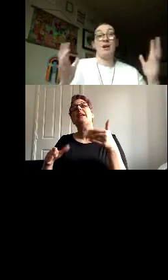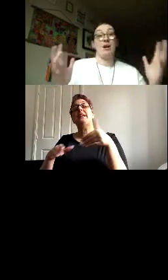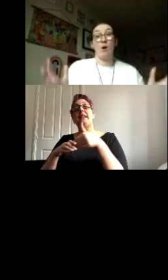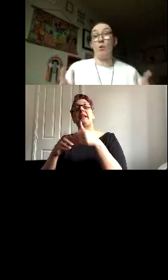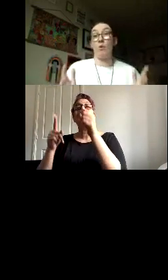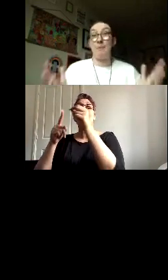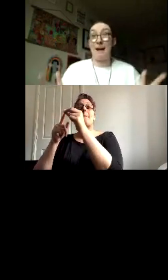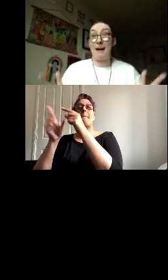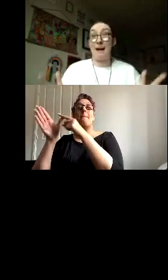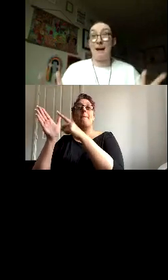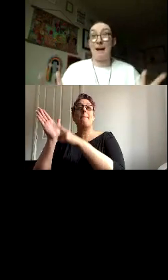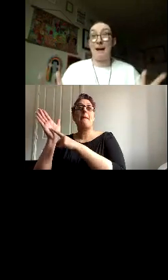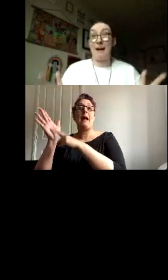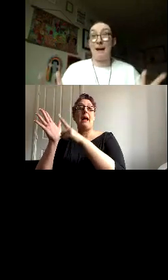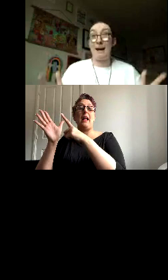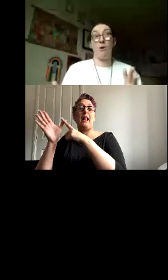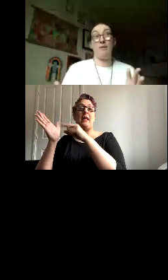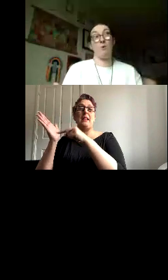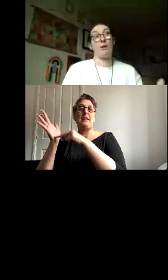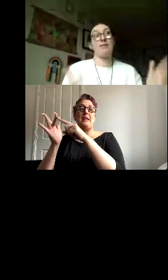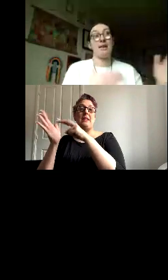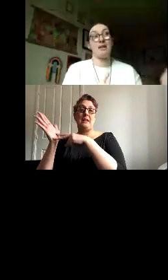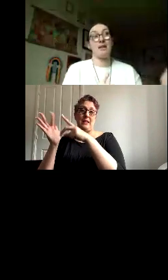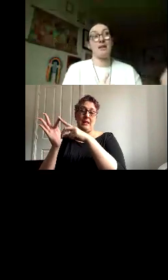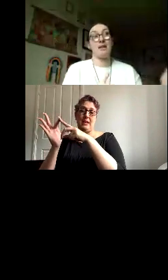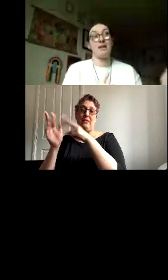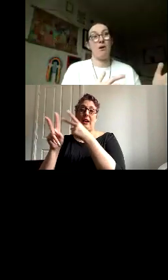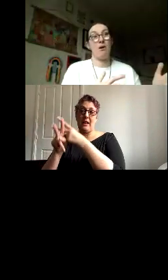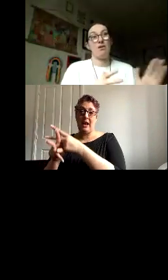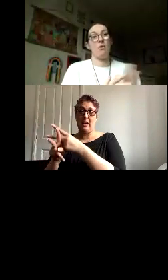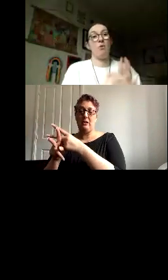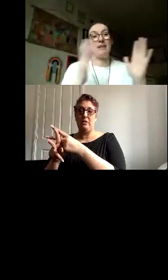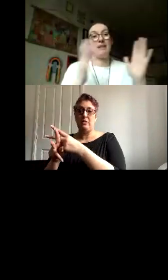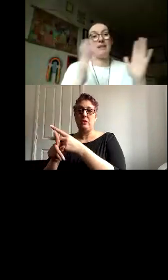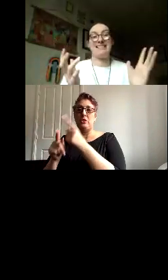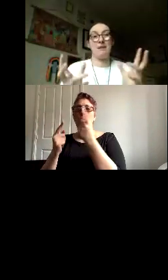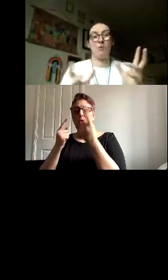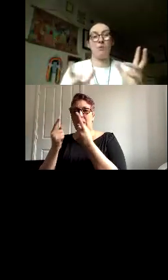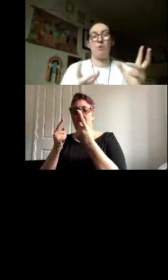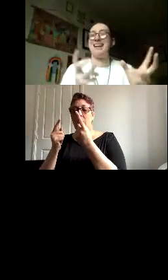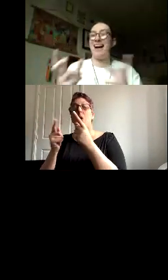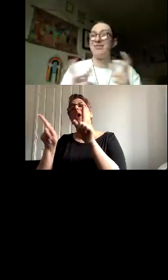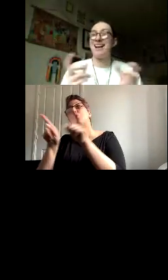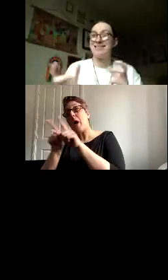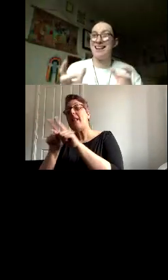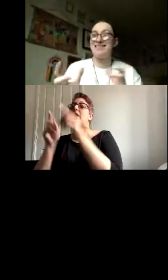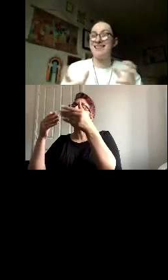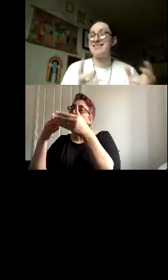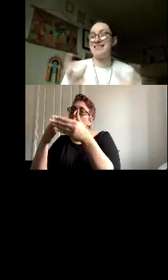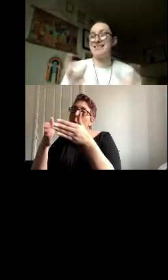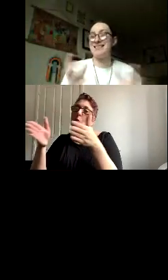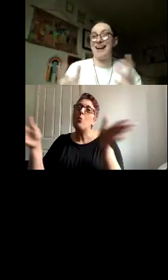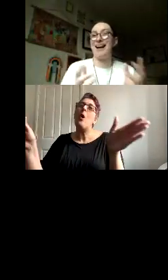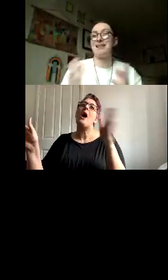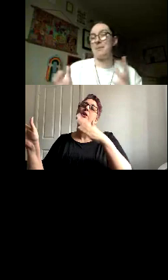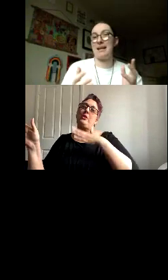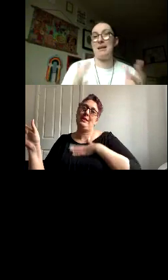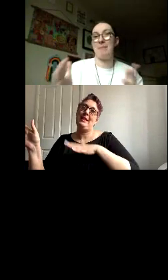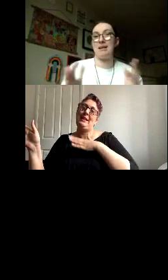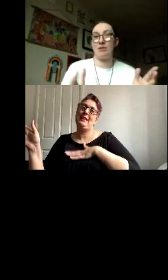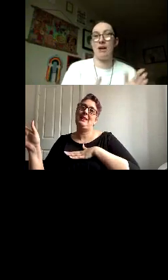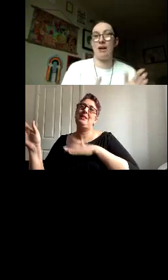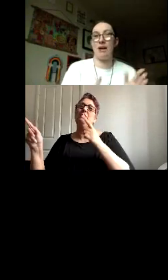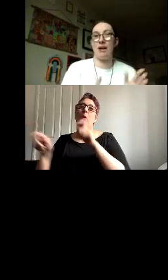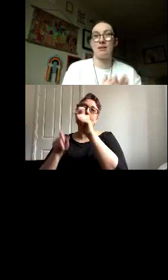we all are based. It's important that we think about the wider needs of deaf people within healthcare settings, because that has a